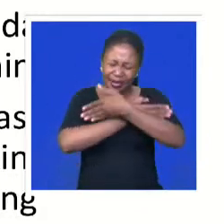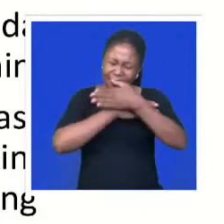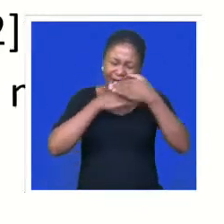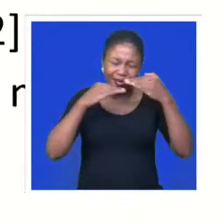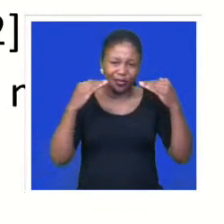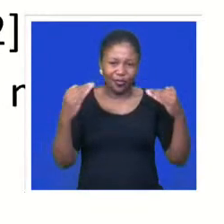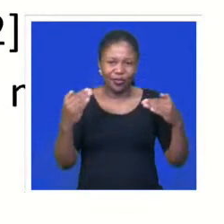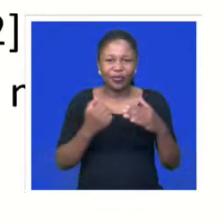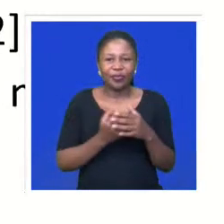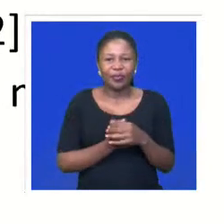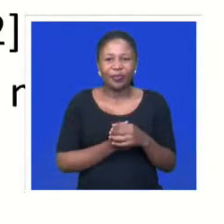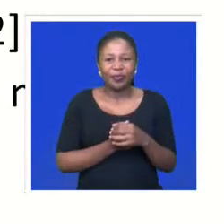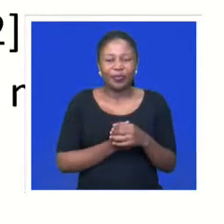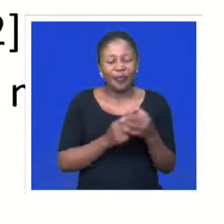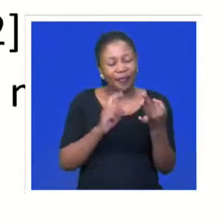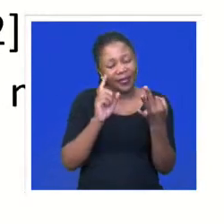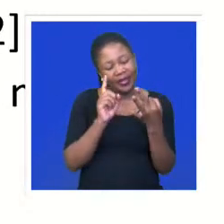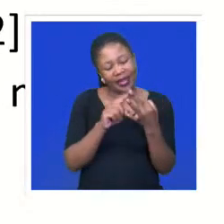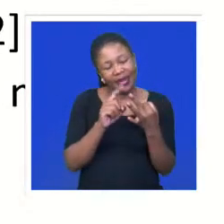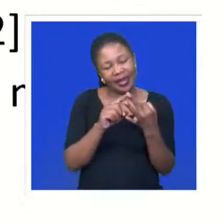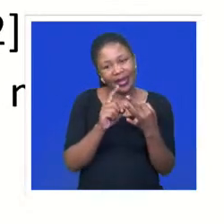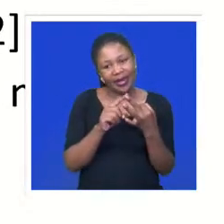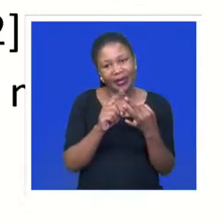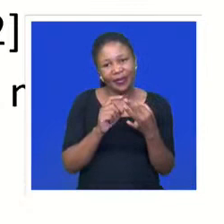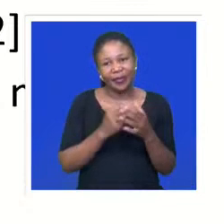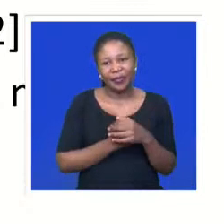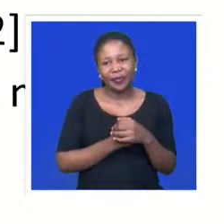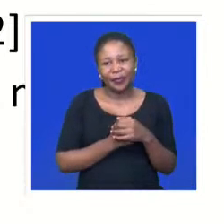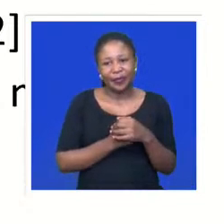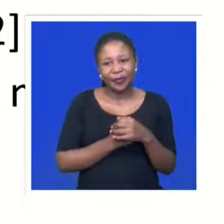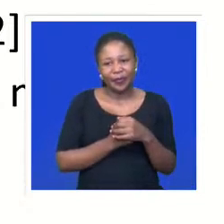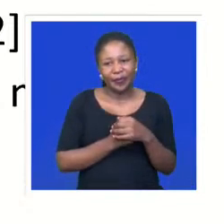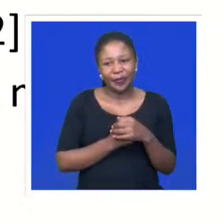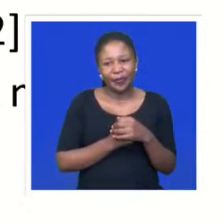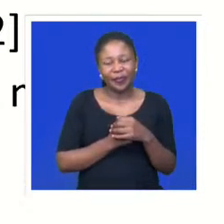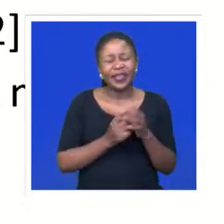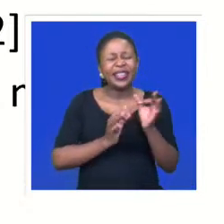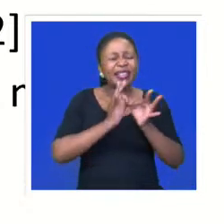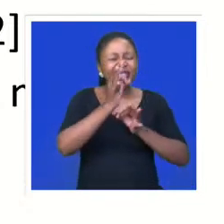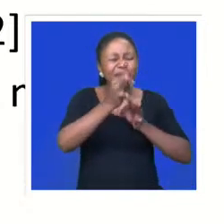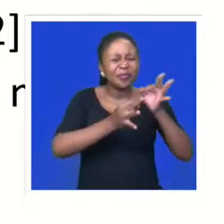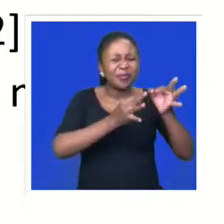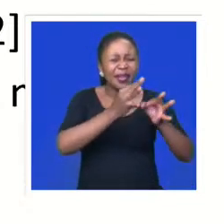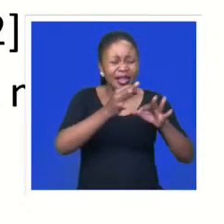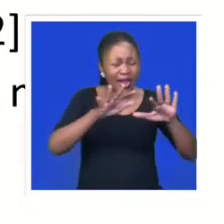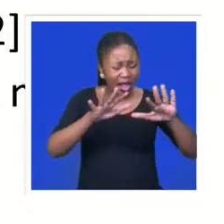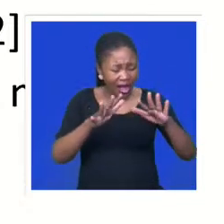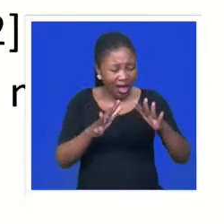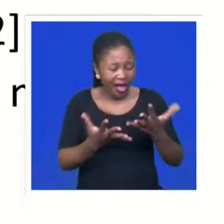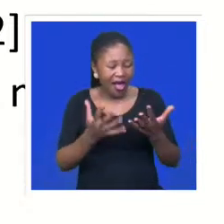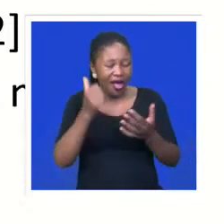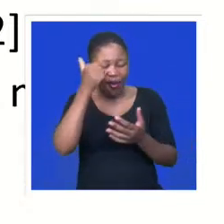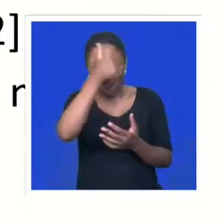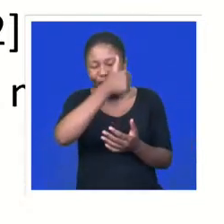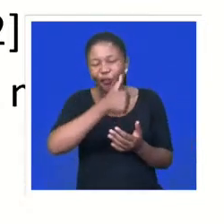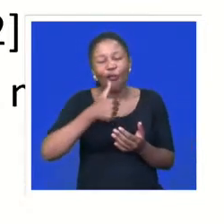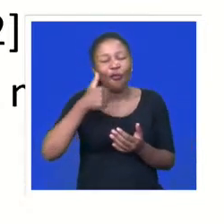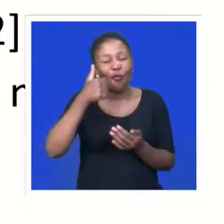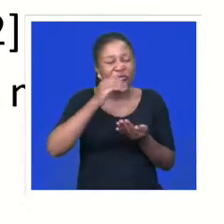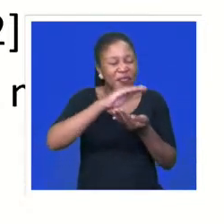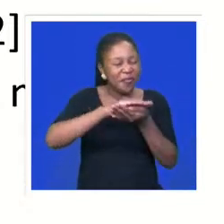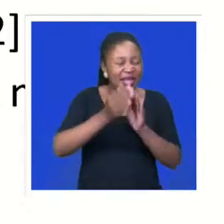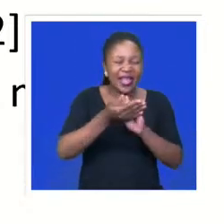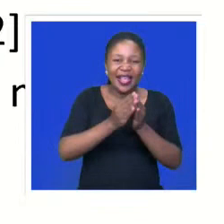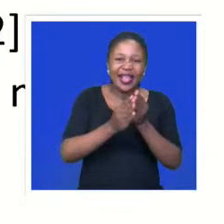Question number 3, dear Lena, explain how God created the universe. How